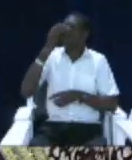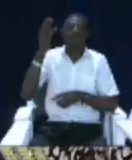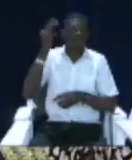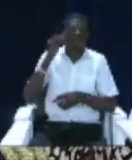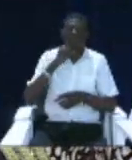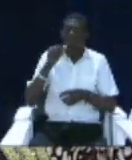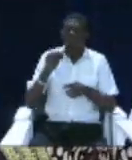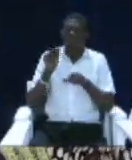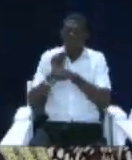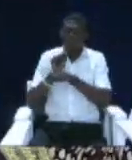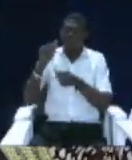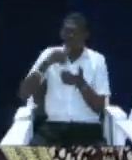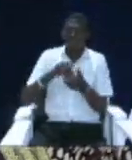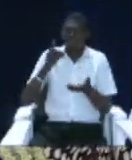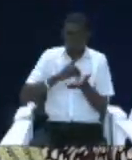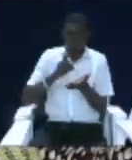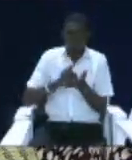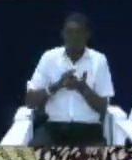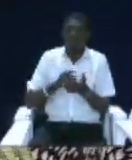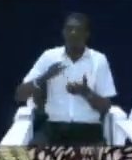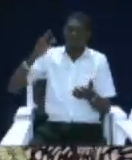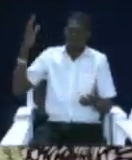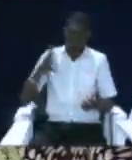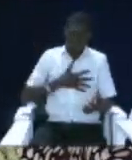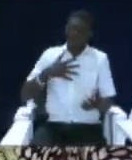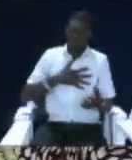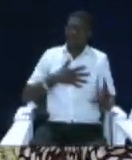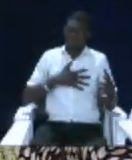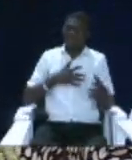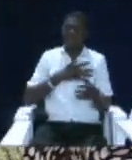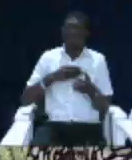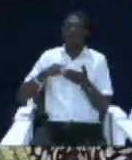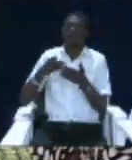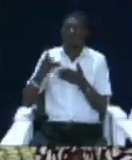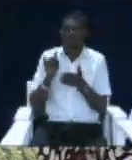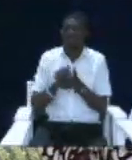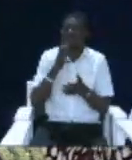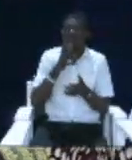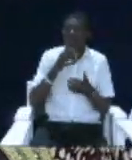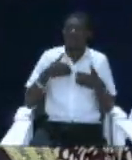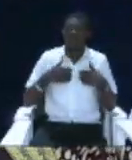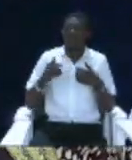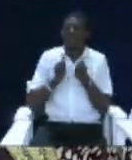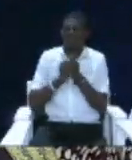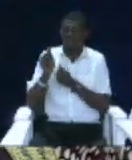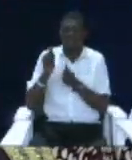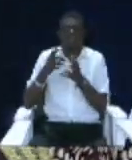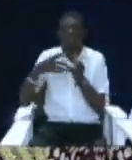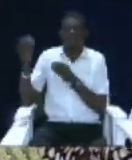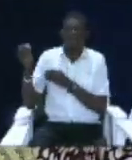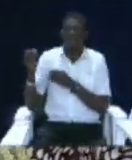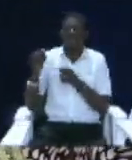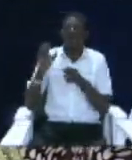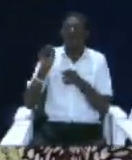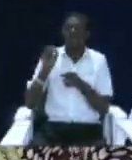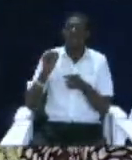through again. The doctor beat her chest and confirmed that Mama has passed away.